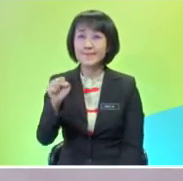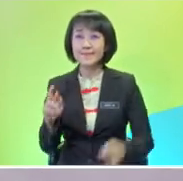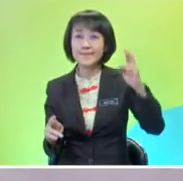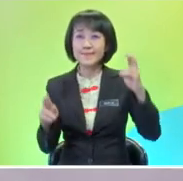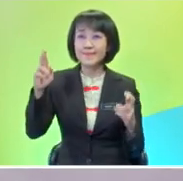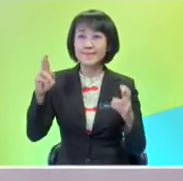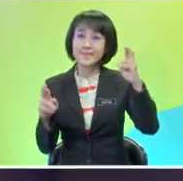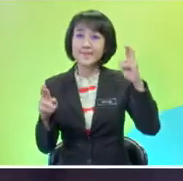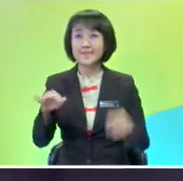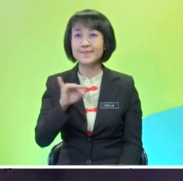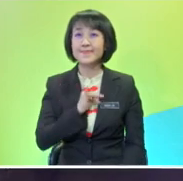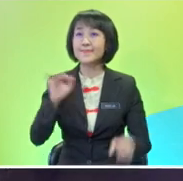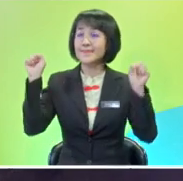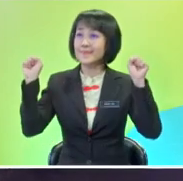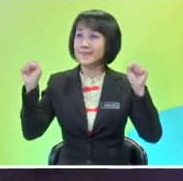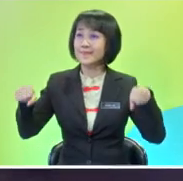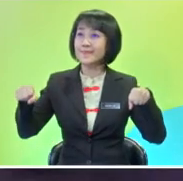can.